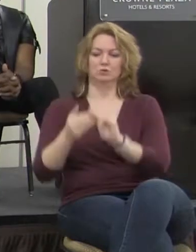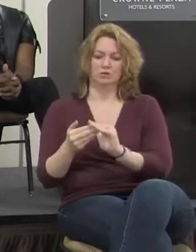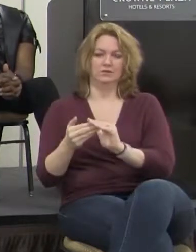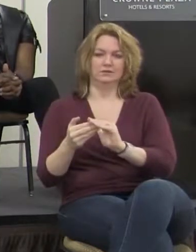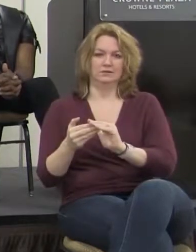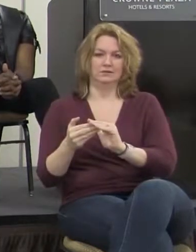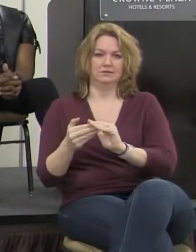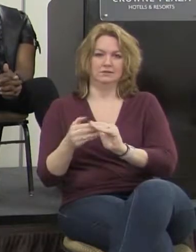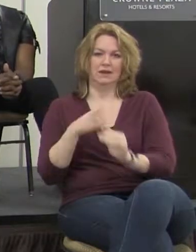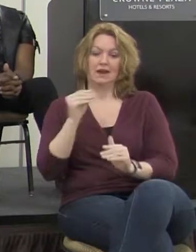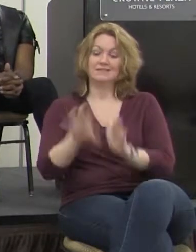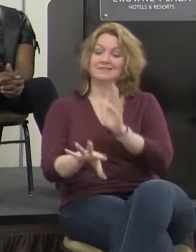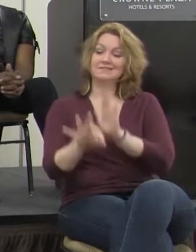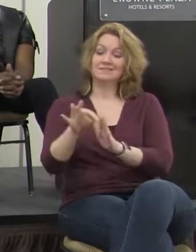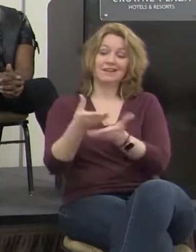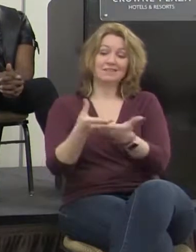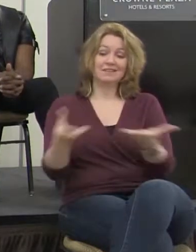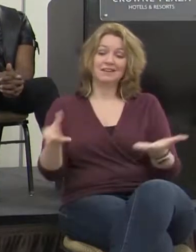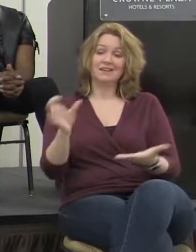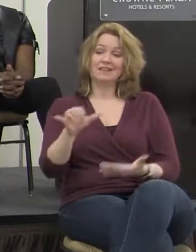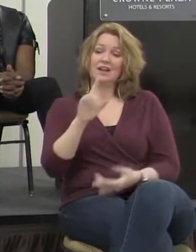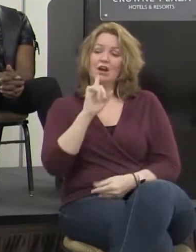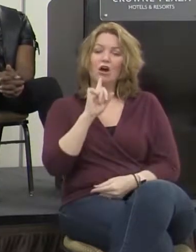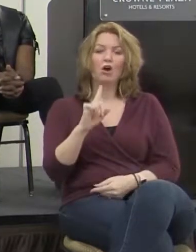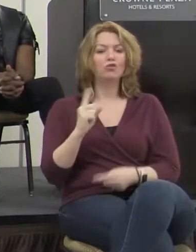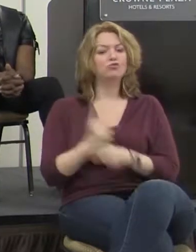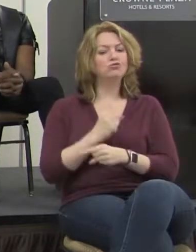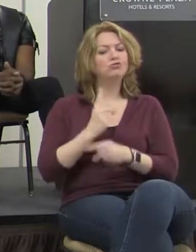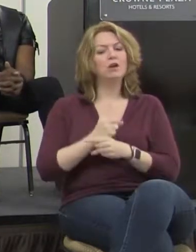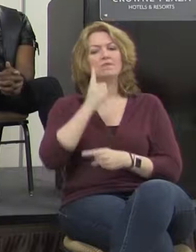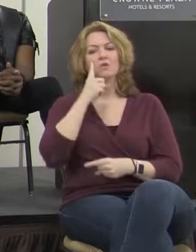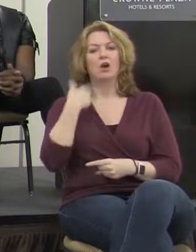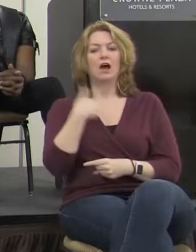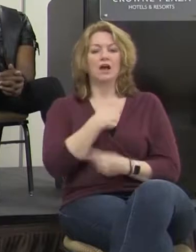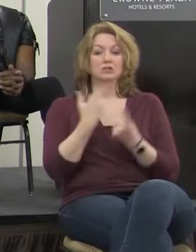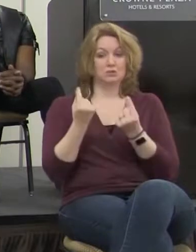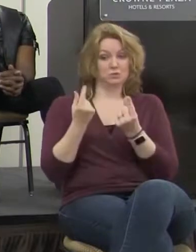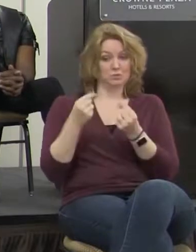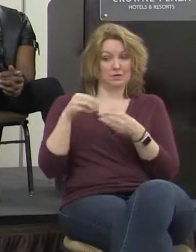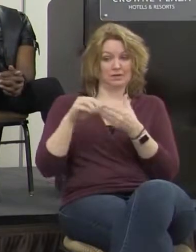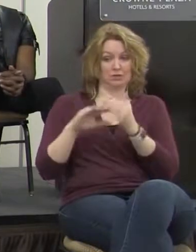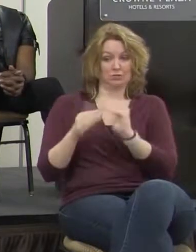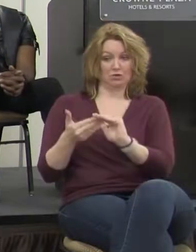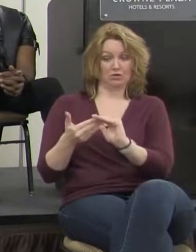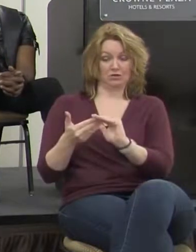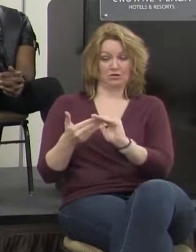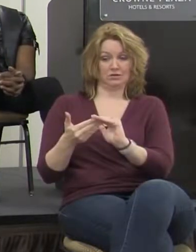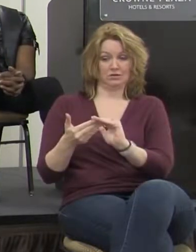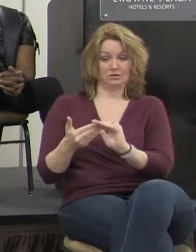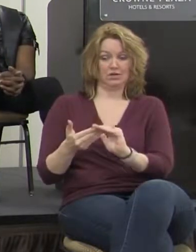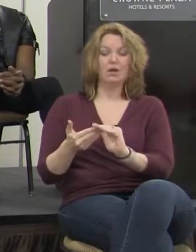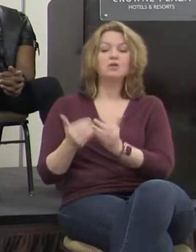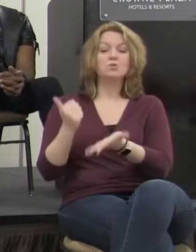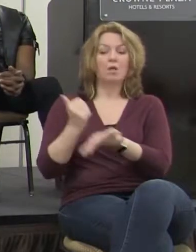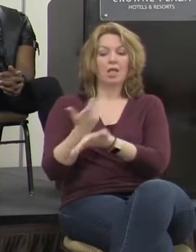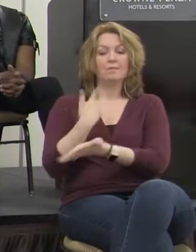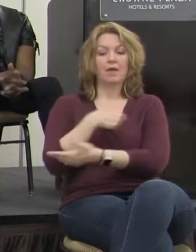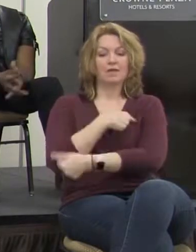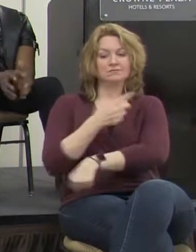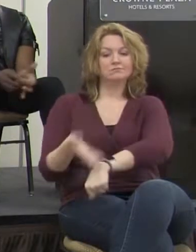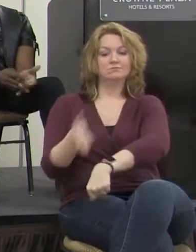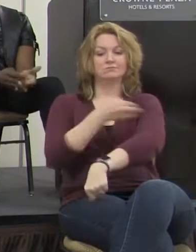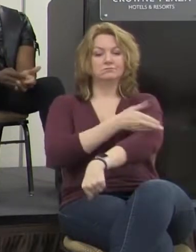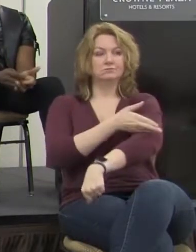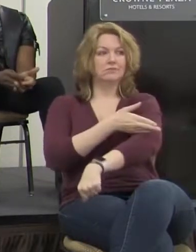and select things that are apropos for us to do in the community to further ourselves and the